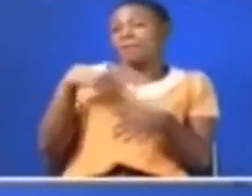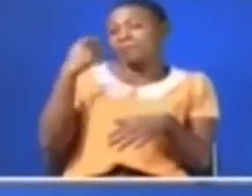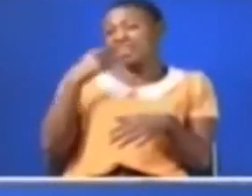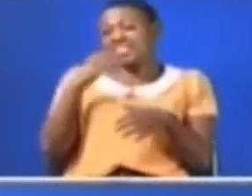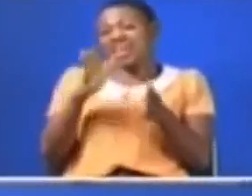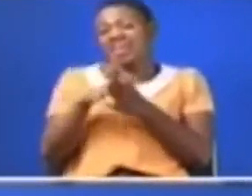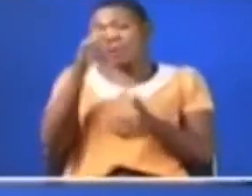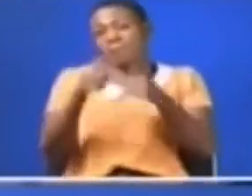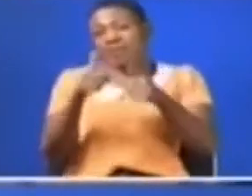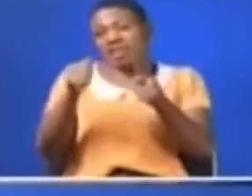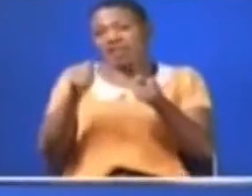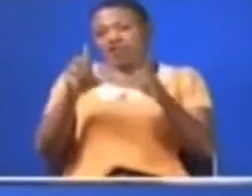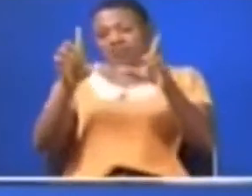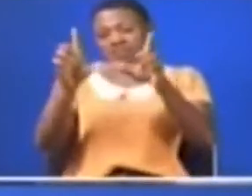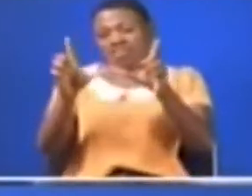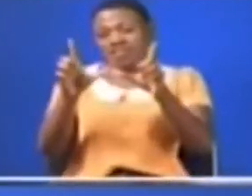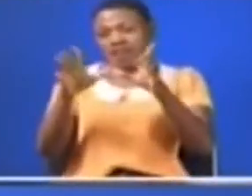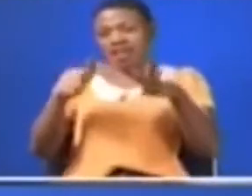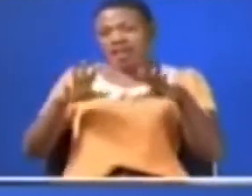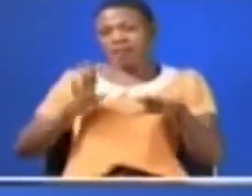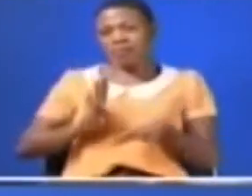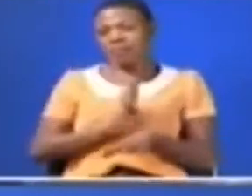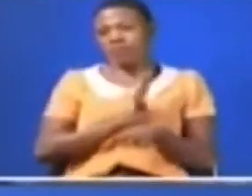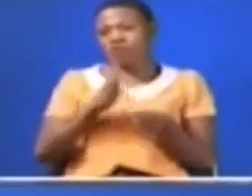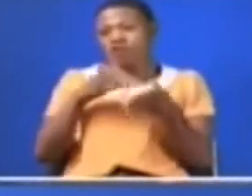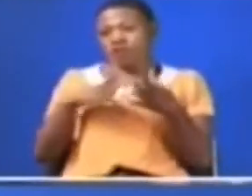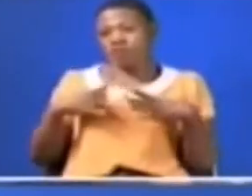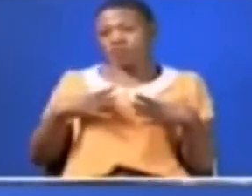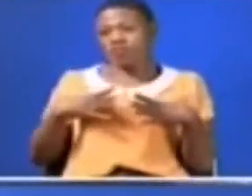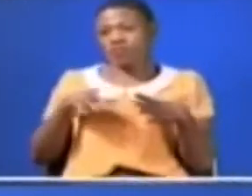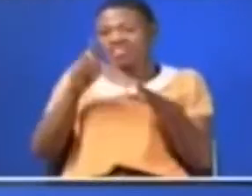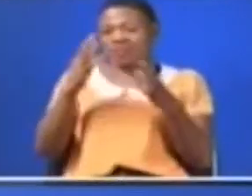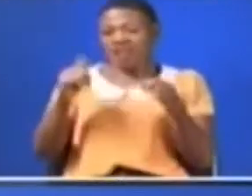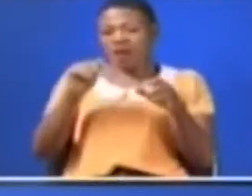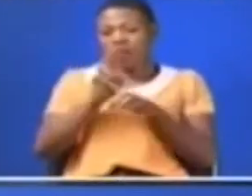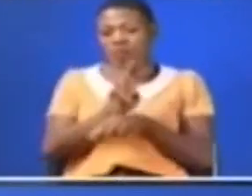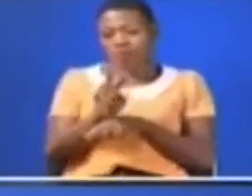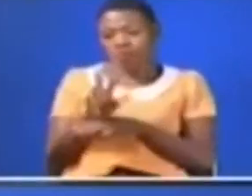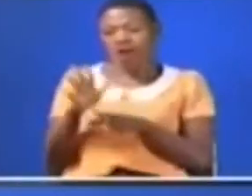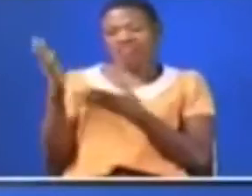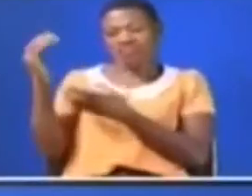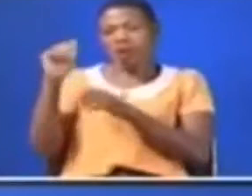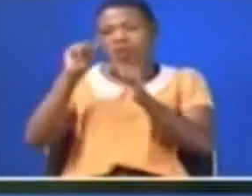the county public health board. The patients are currently on observation and are expected